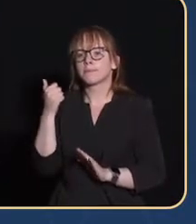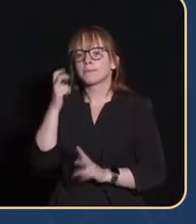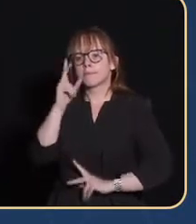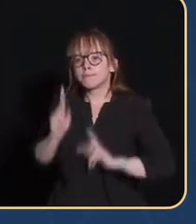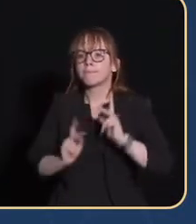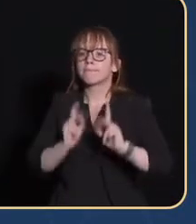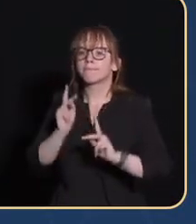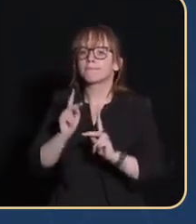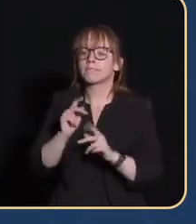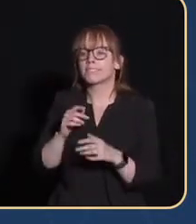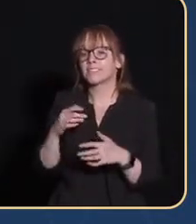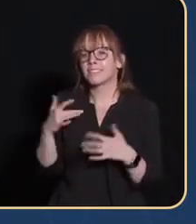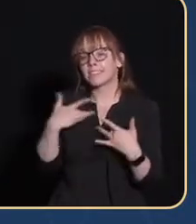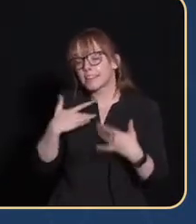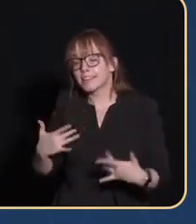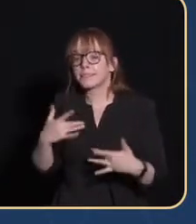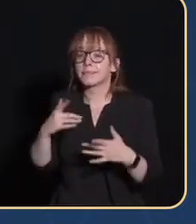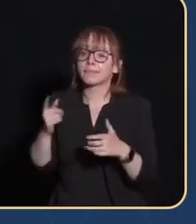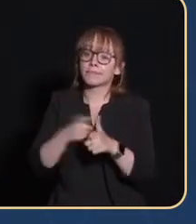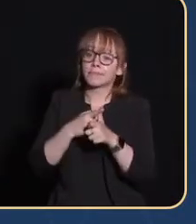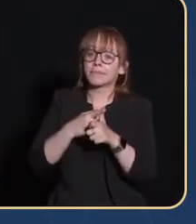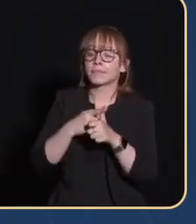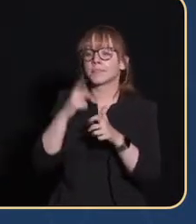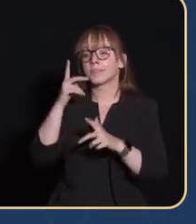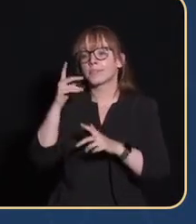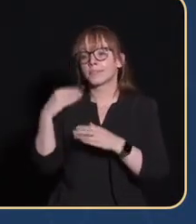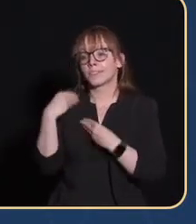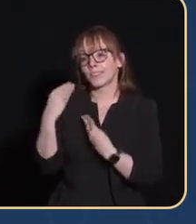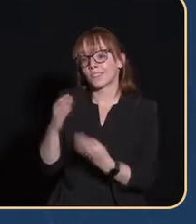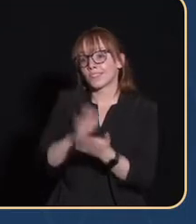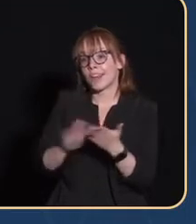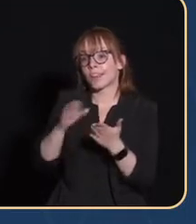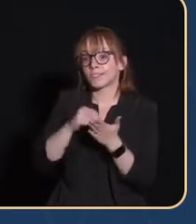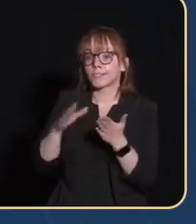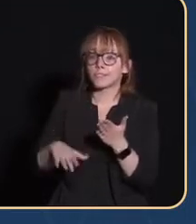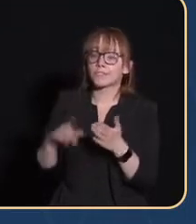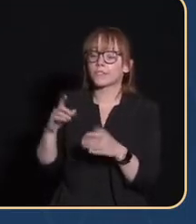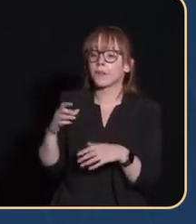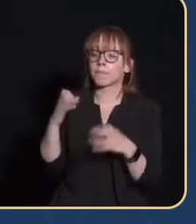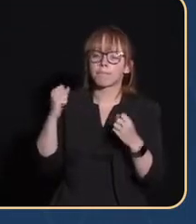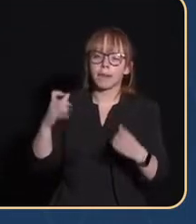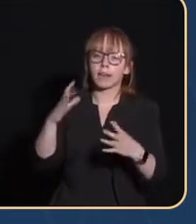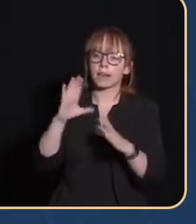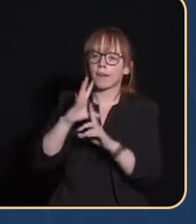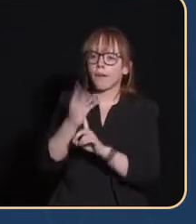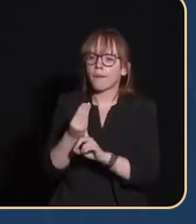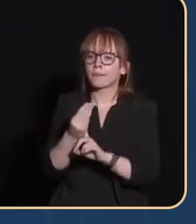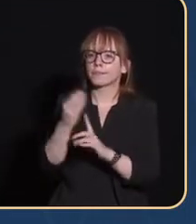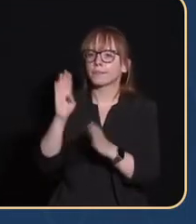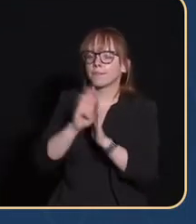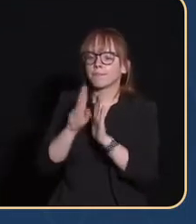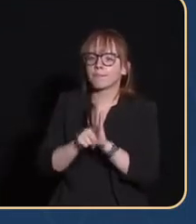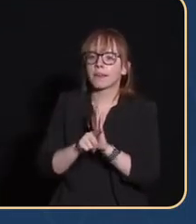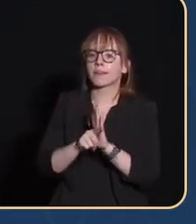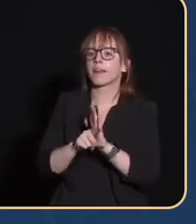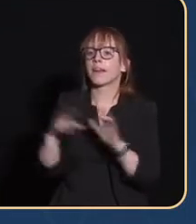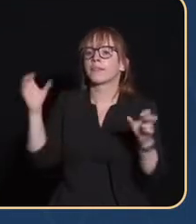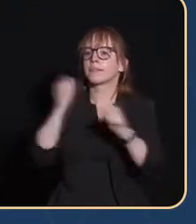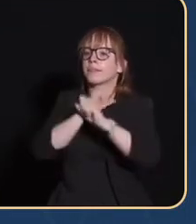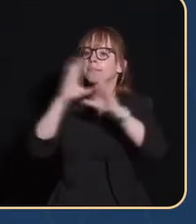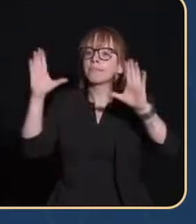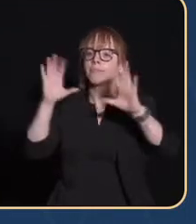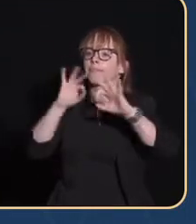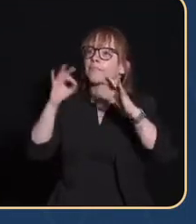the first in their family to go to college. They come from many cultures and backgrounds, and all of them dream of a better future for themselves and